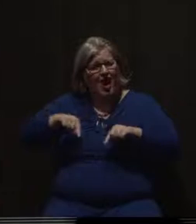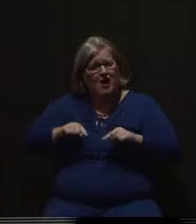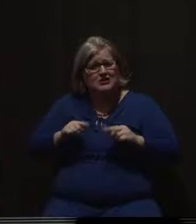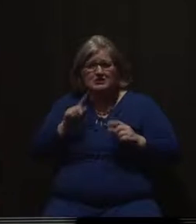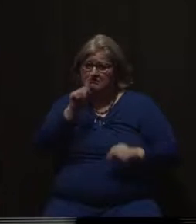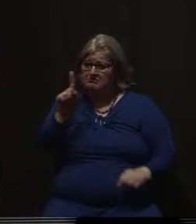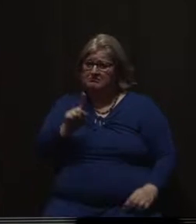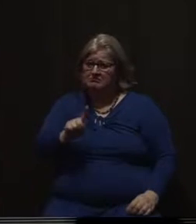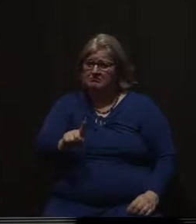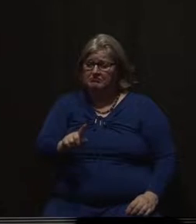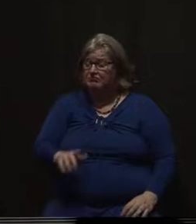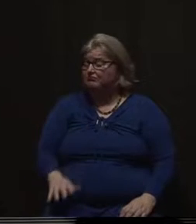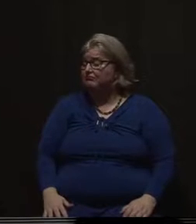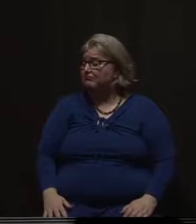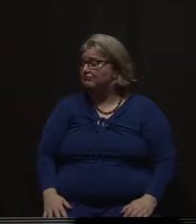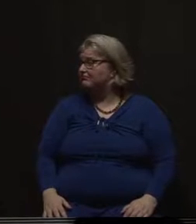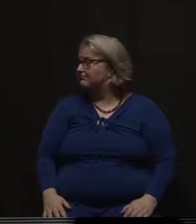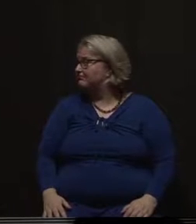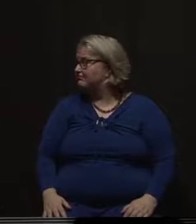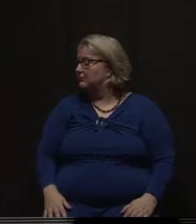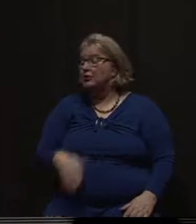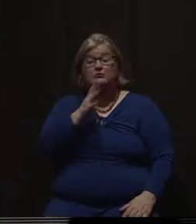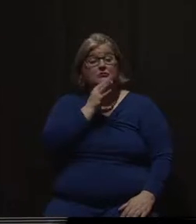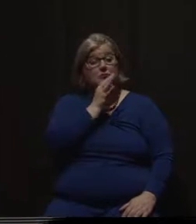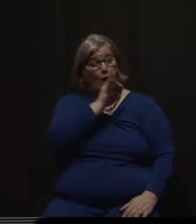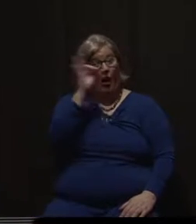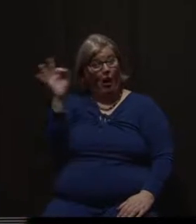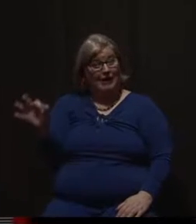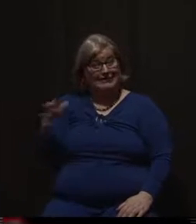Just something I wanted to ask, maybe a bit related or not.